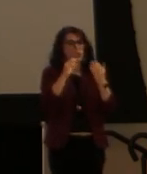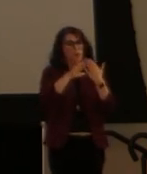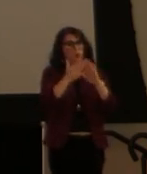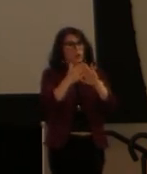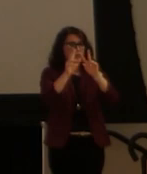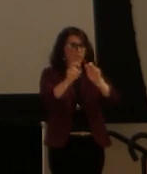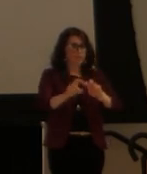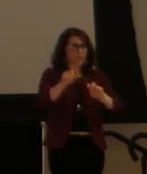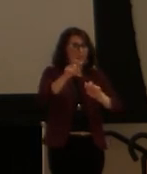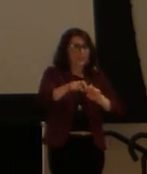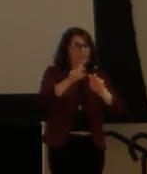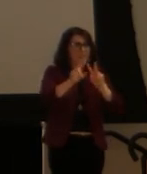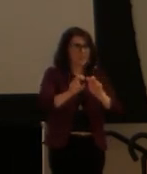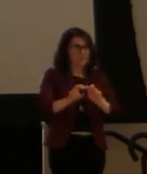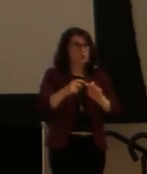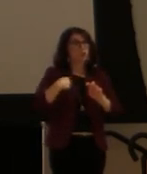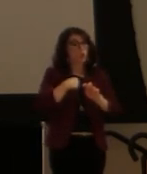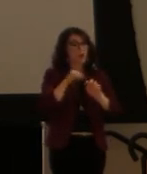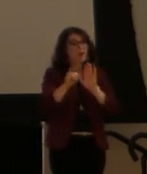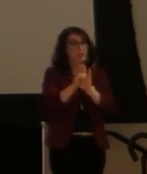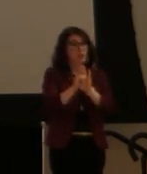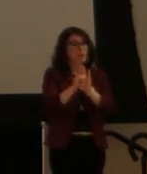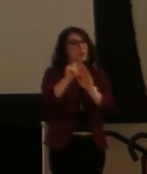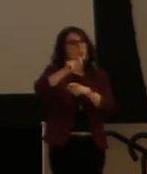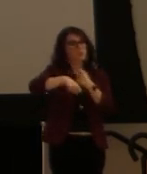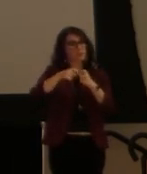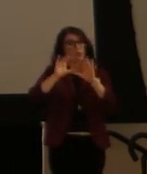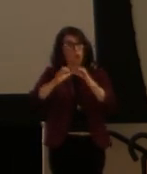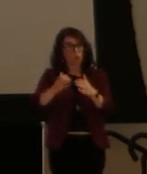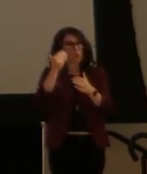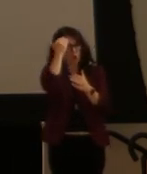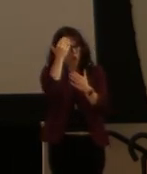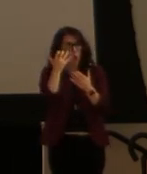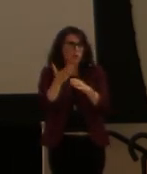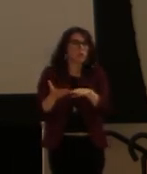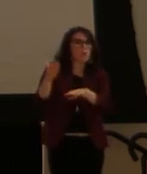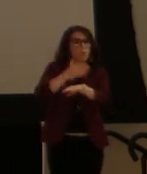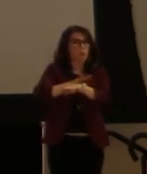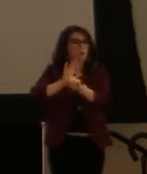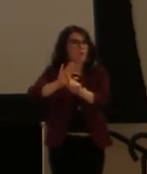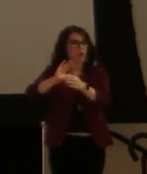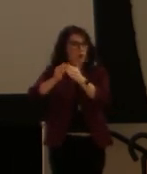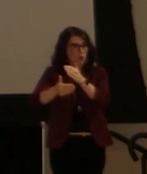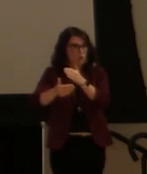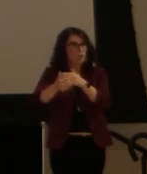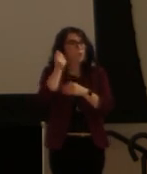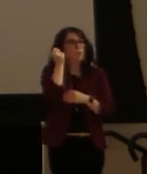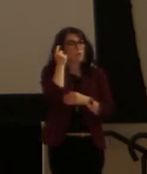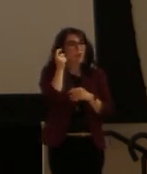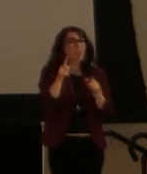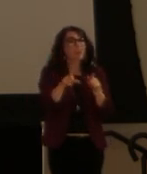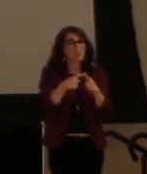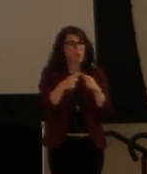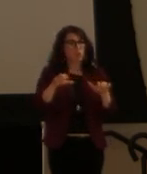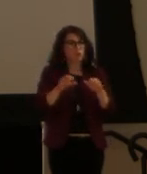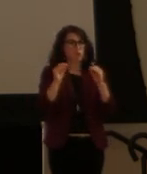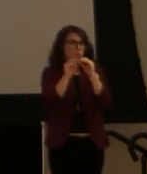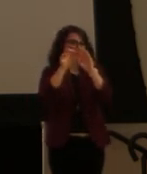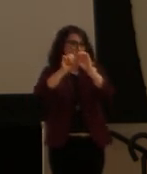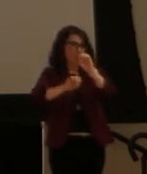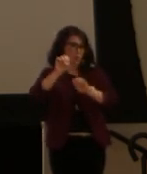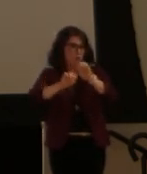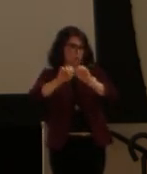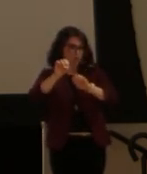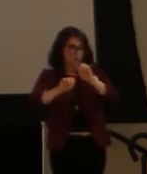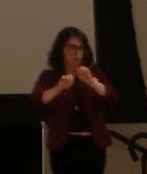identify groups that we know we want to really improve outcomes for, but then there's no evaluation of whether or not outcomes are